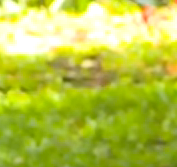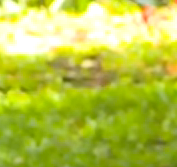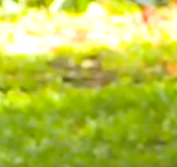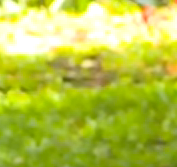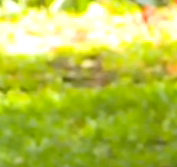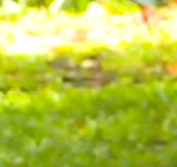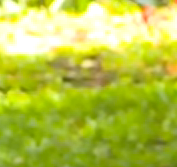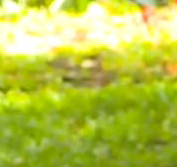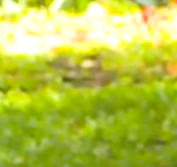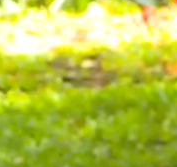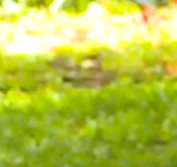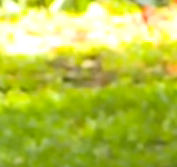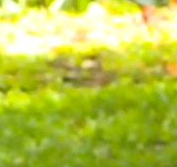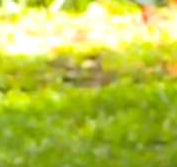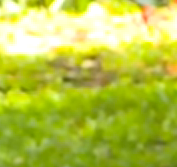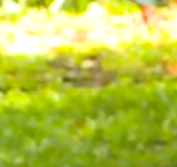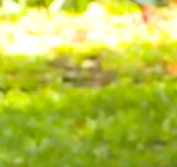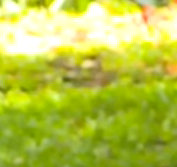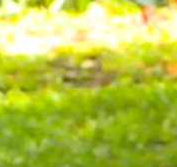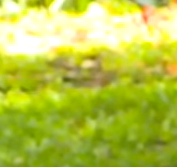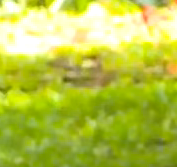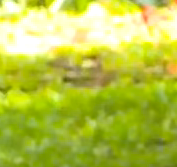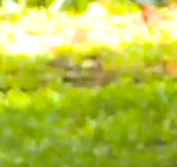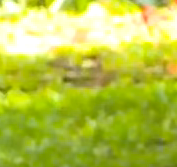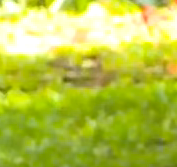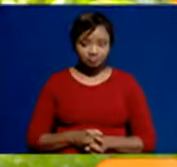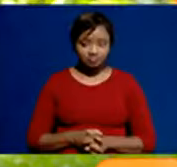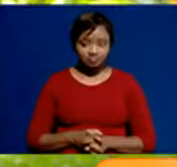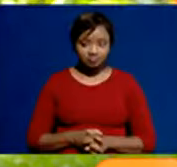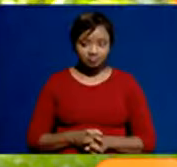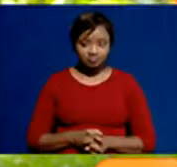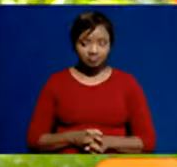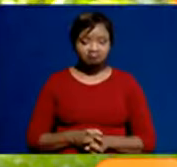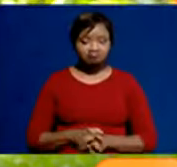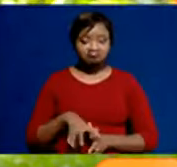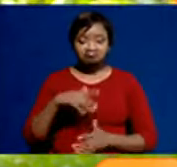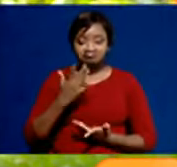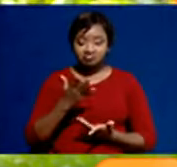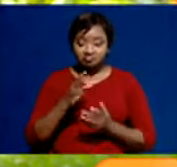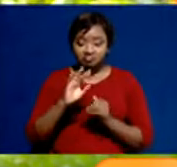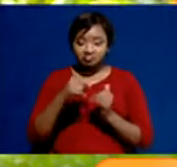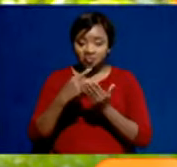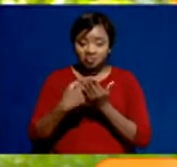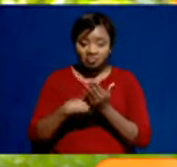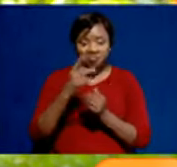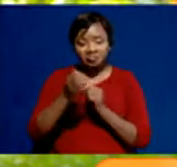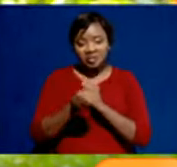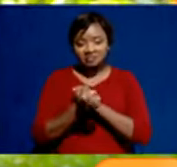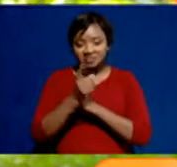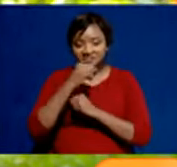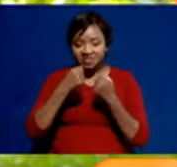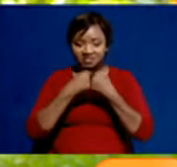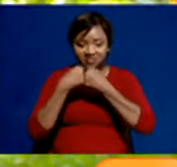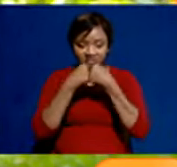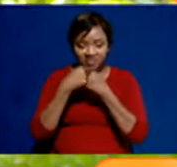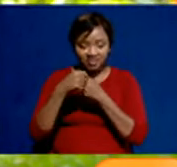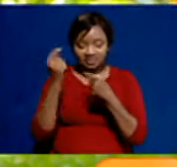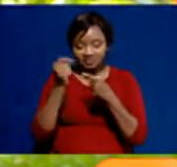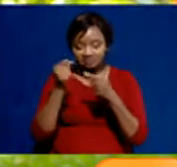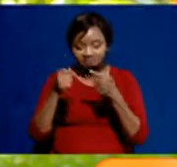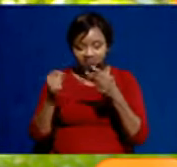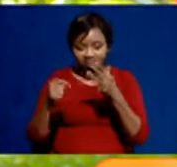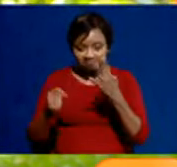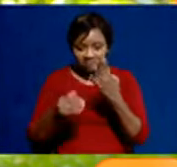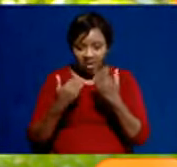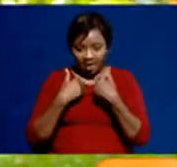Let's talk about the current administration. Despite the challenges that you highlight about the cost of living, the